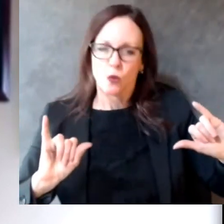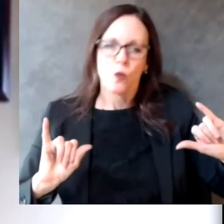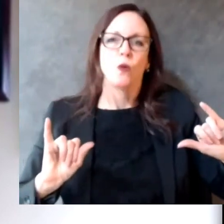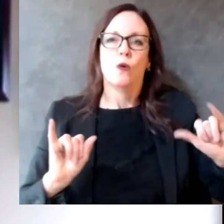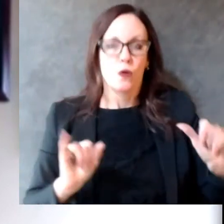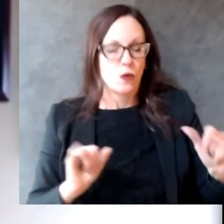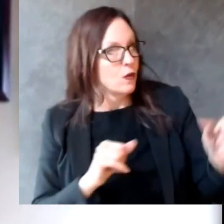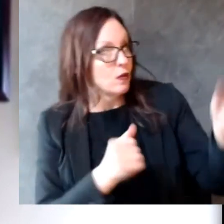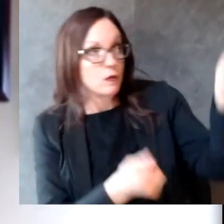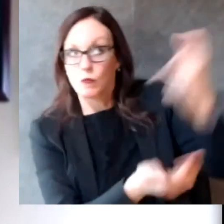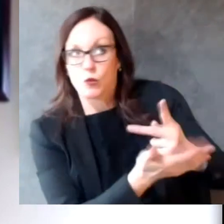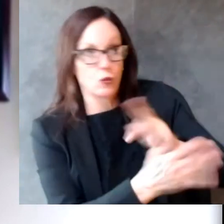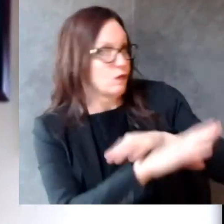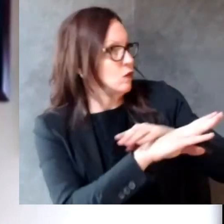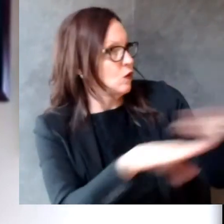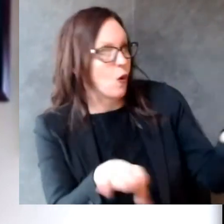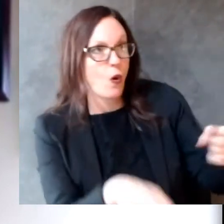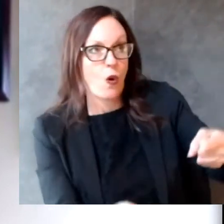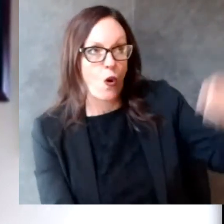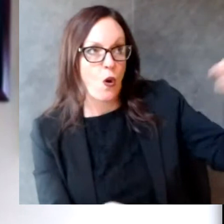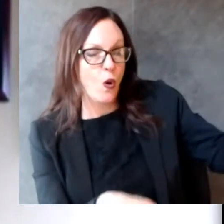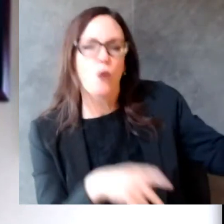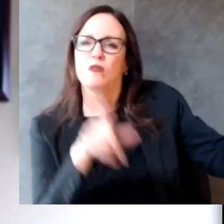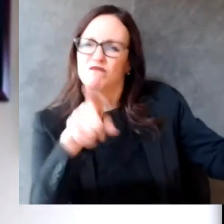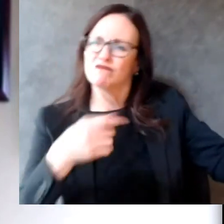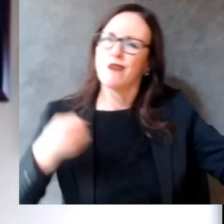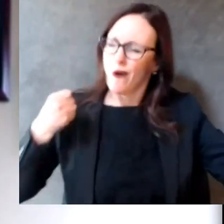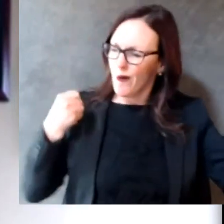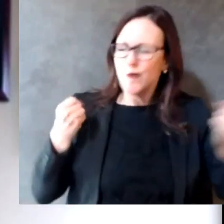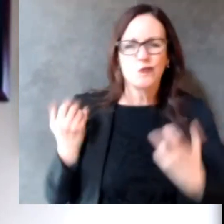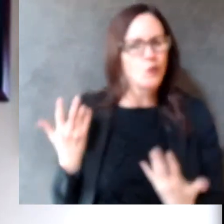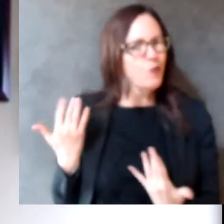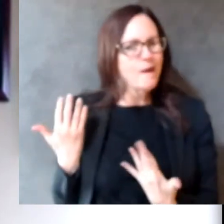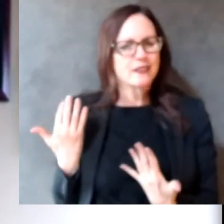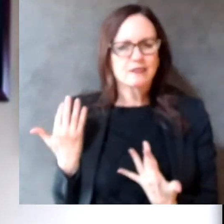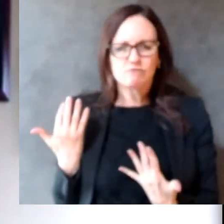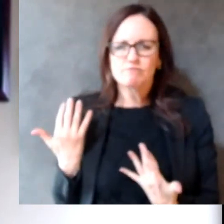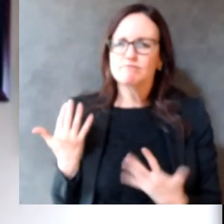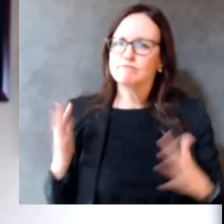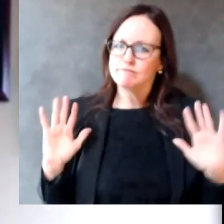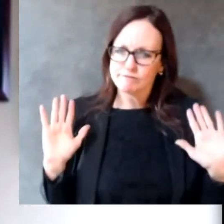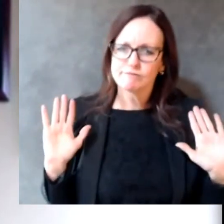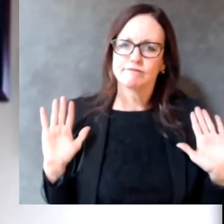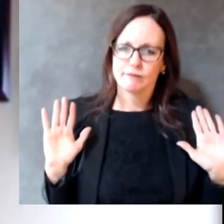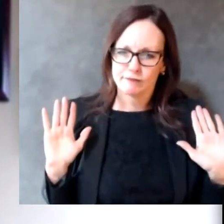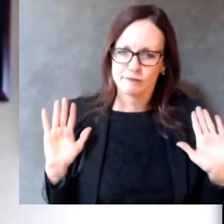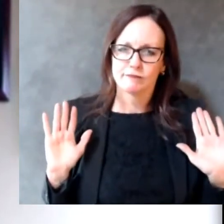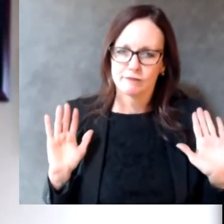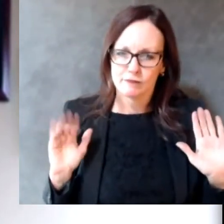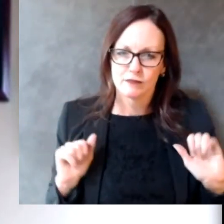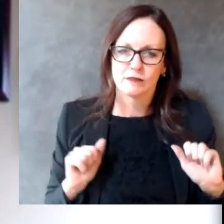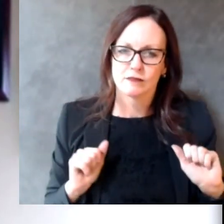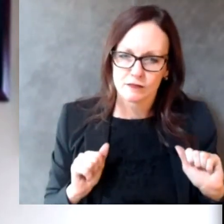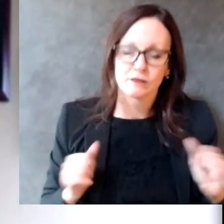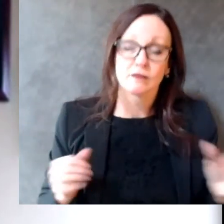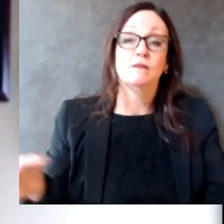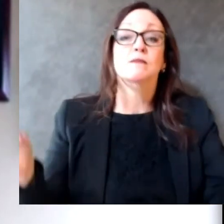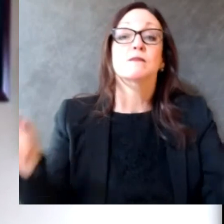providers and patients and parents can feel very confident that they're doing something that's really based on good science.